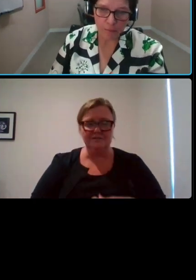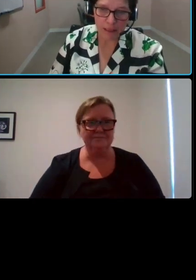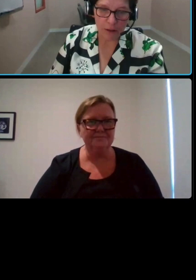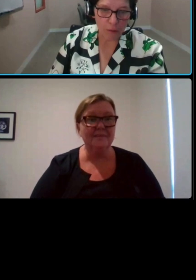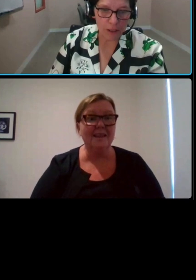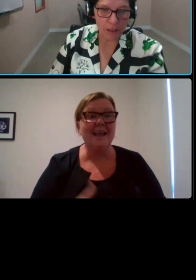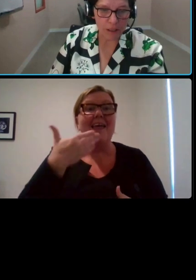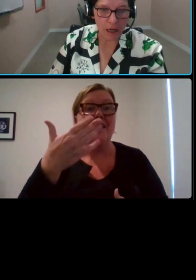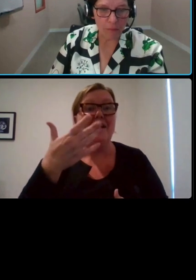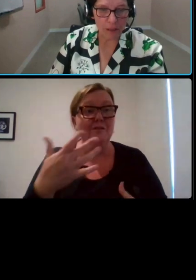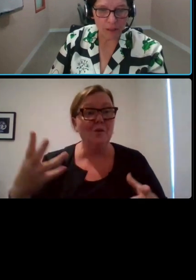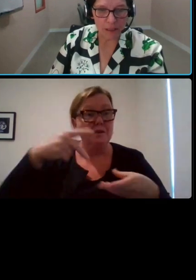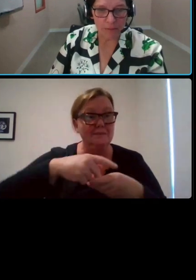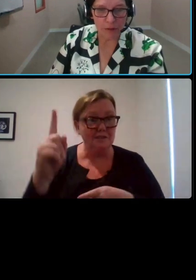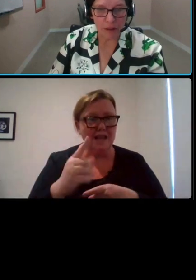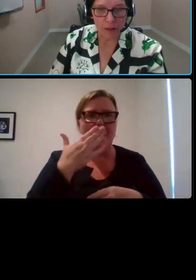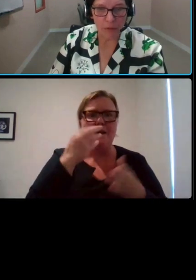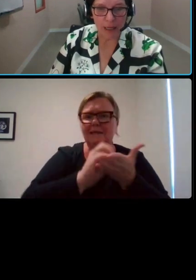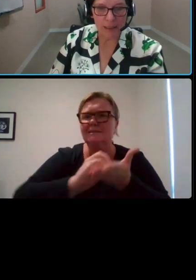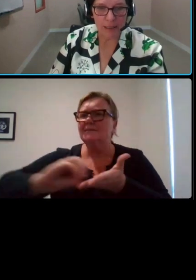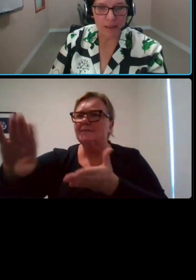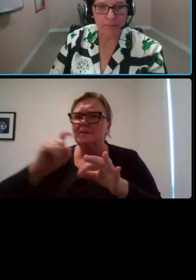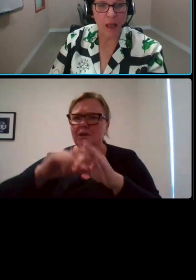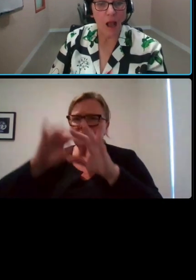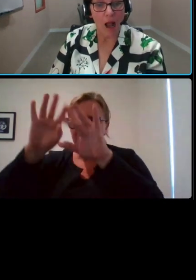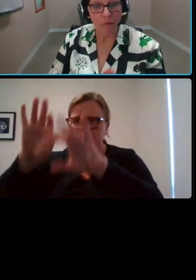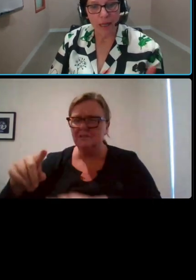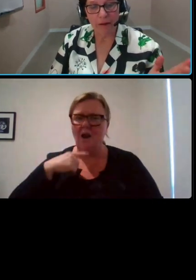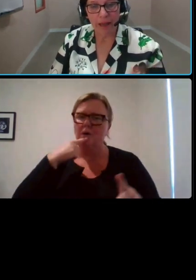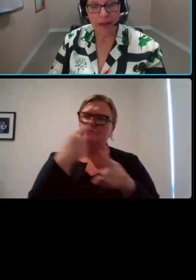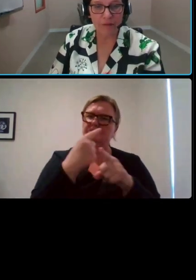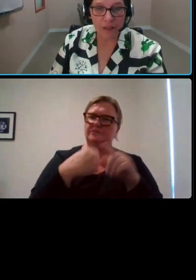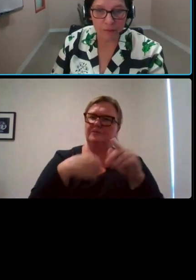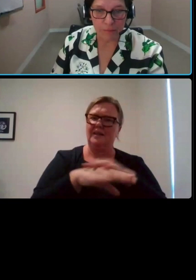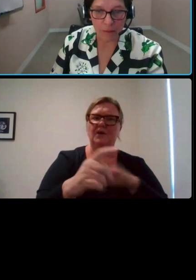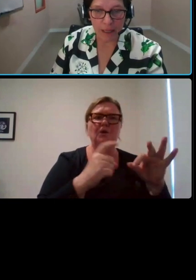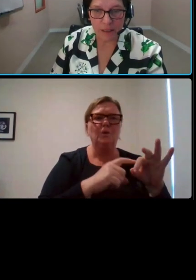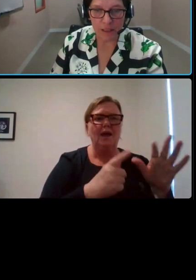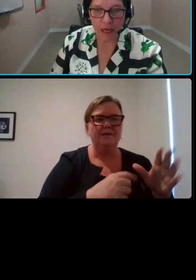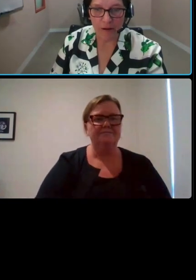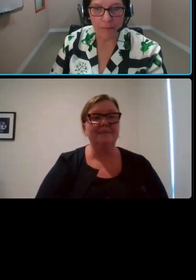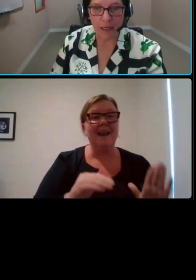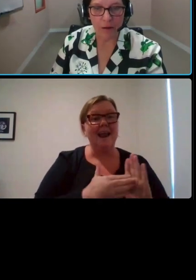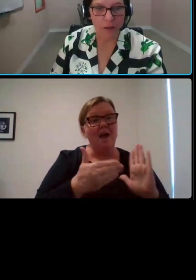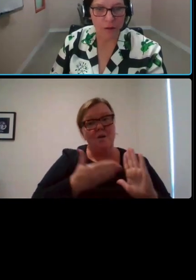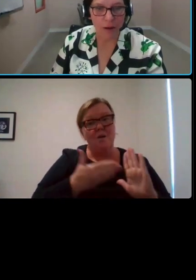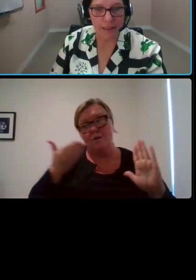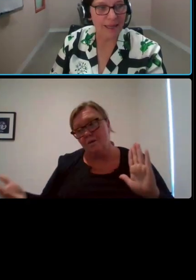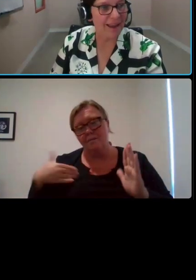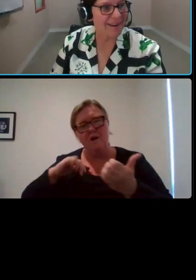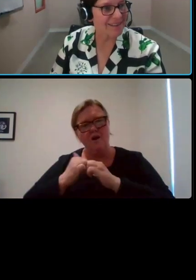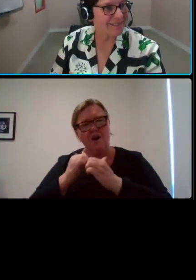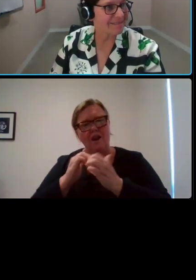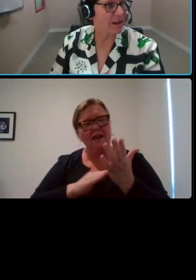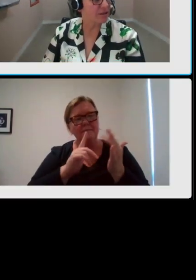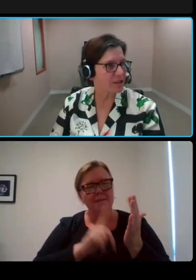participation. Please send your questions and I will address them during the Q&A session. I will now hand over to Mel Metz to share an update on the new